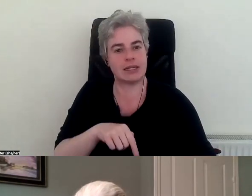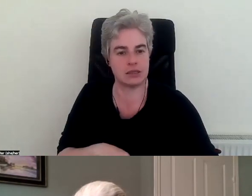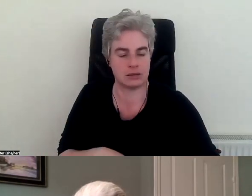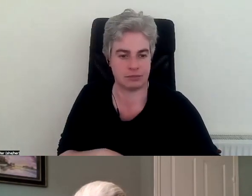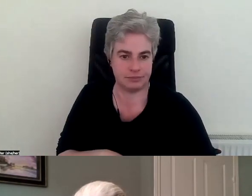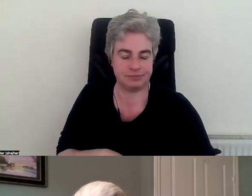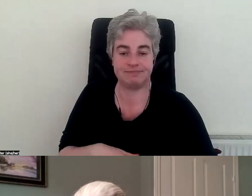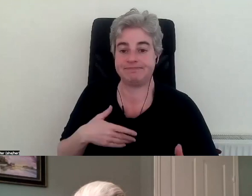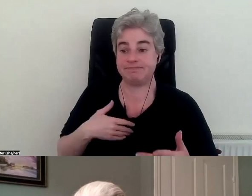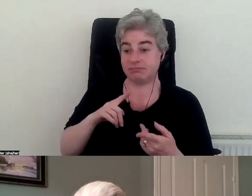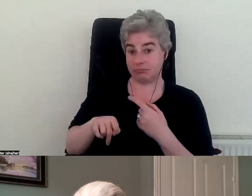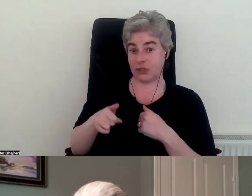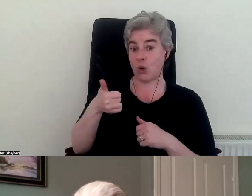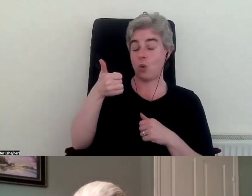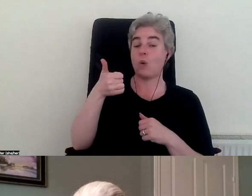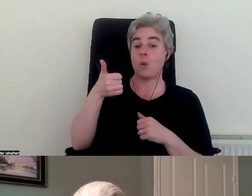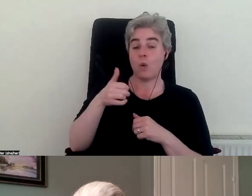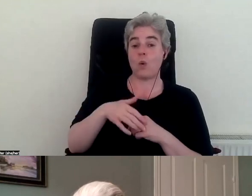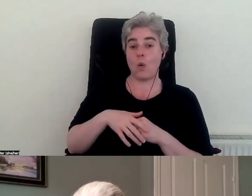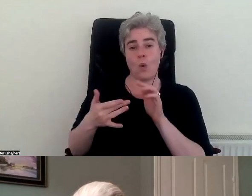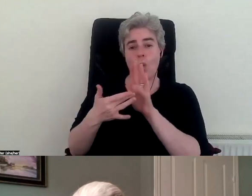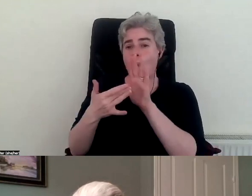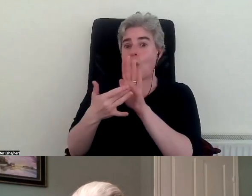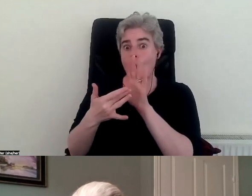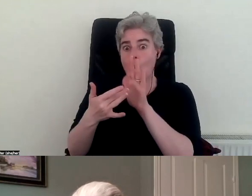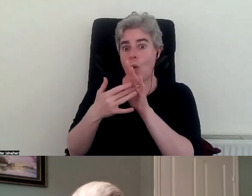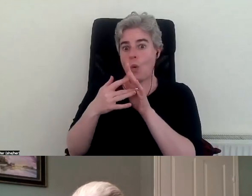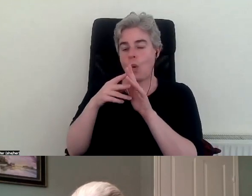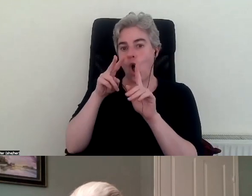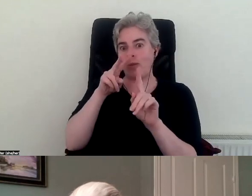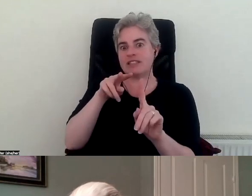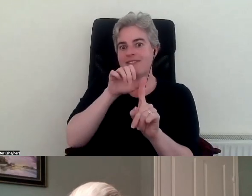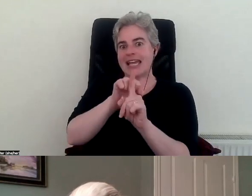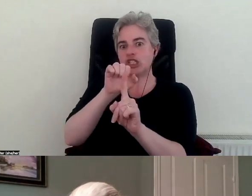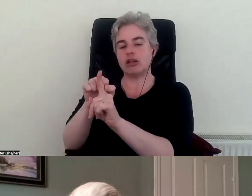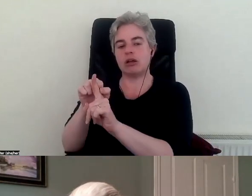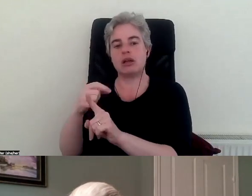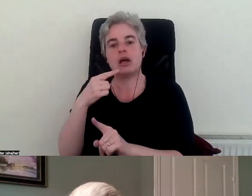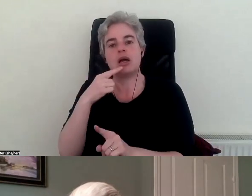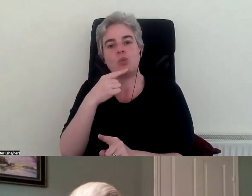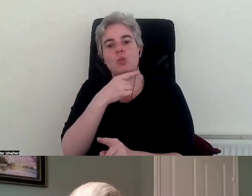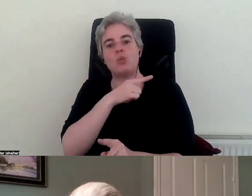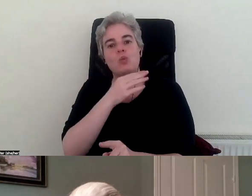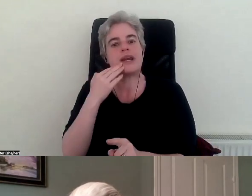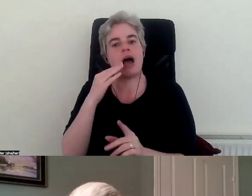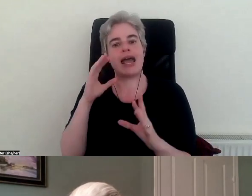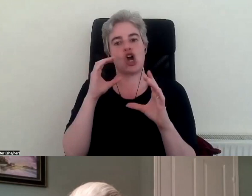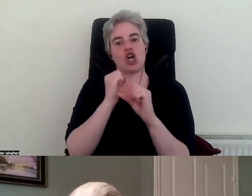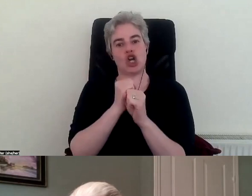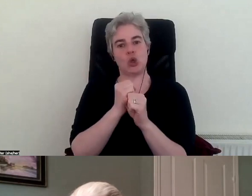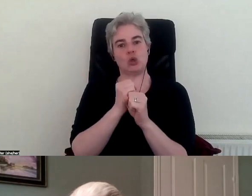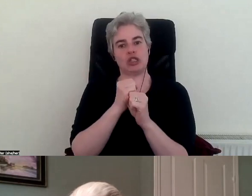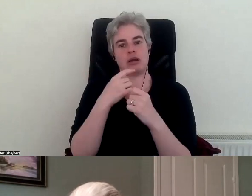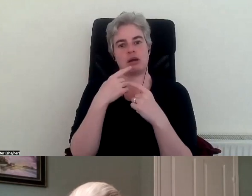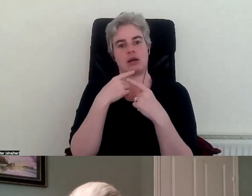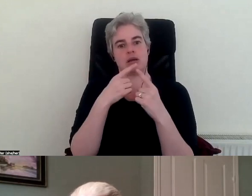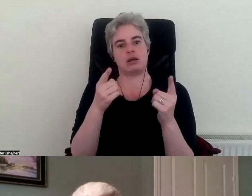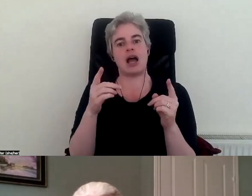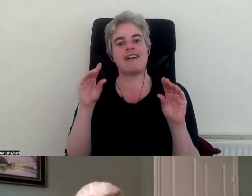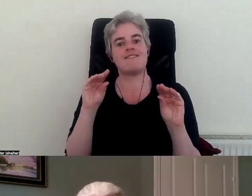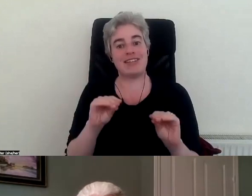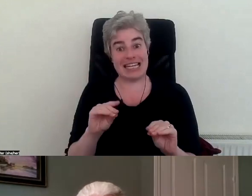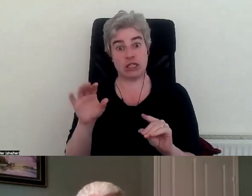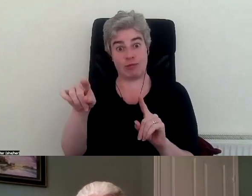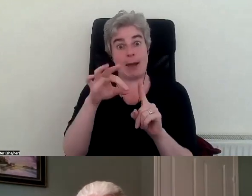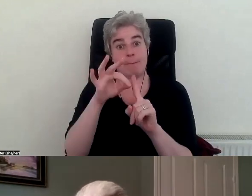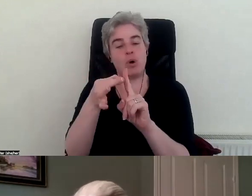I think that's a very critical observation, and that's why when I concluded, I finished with that